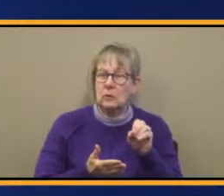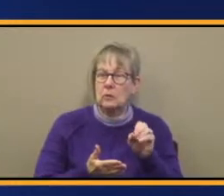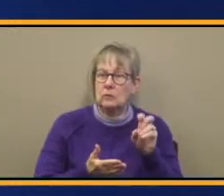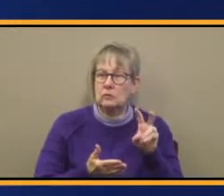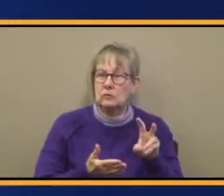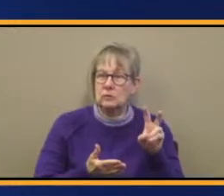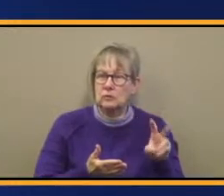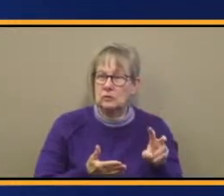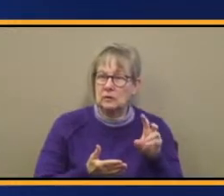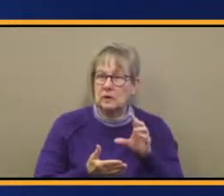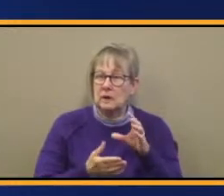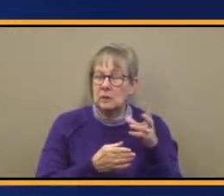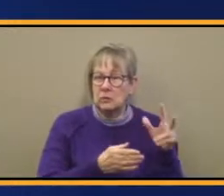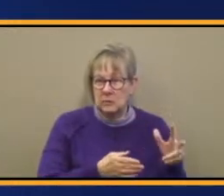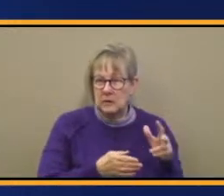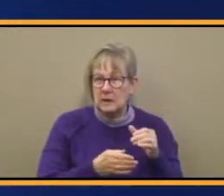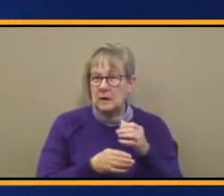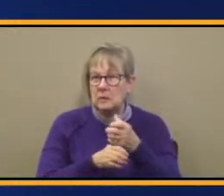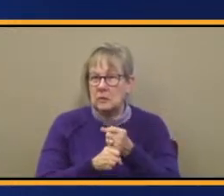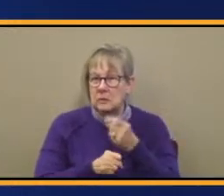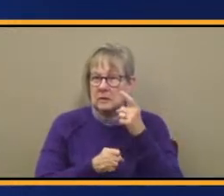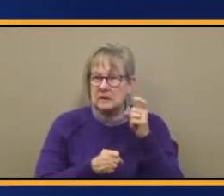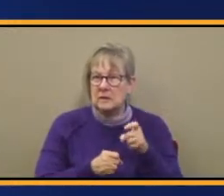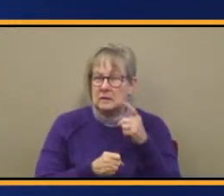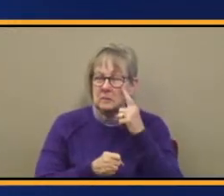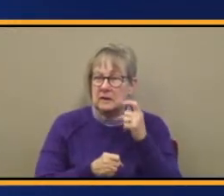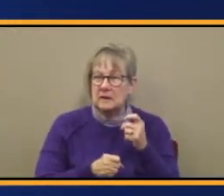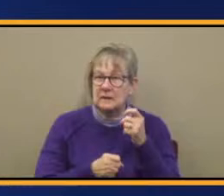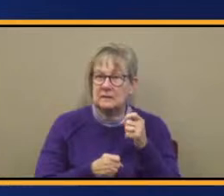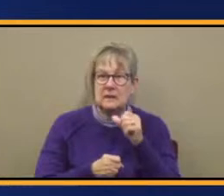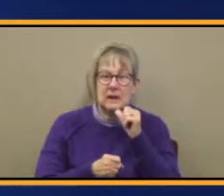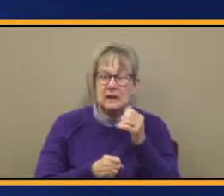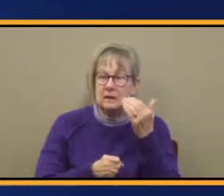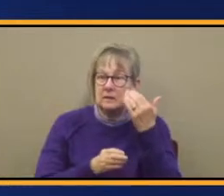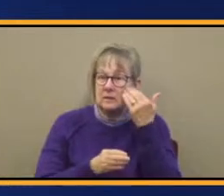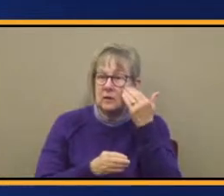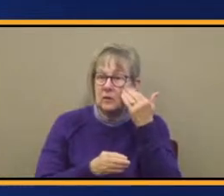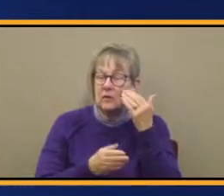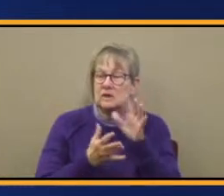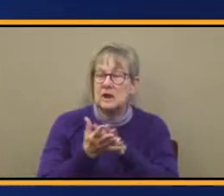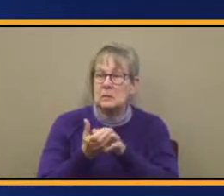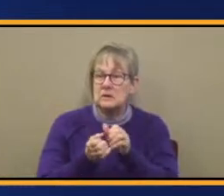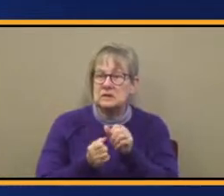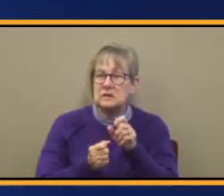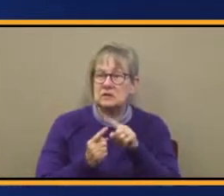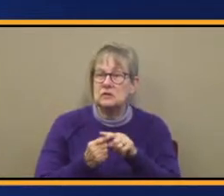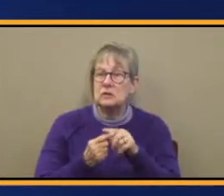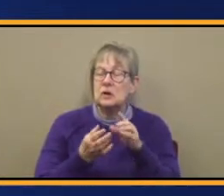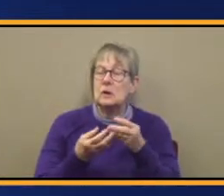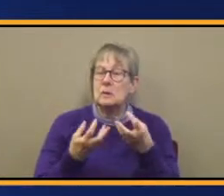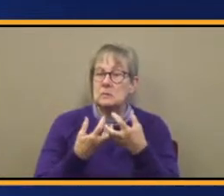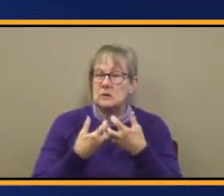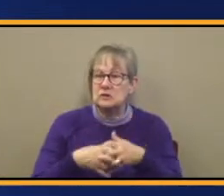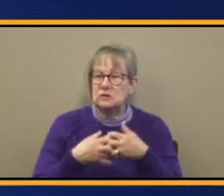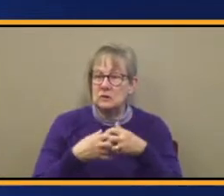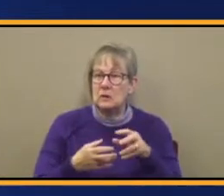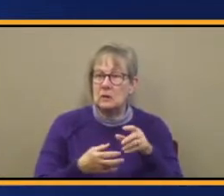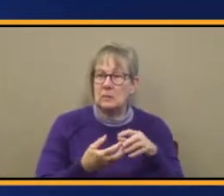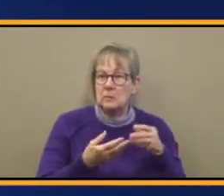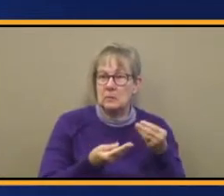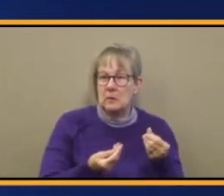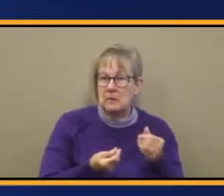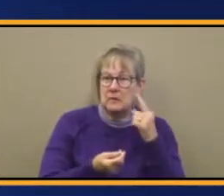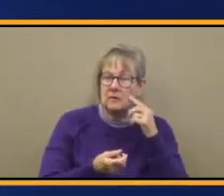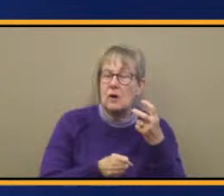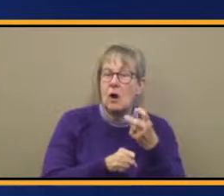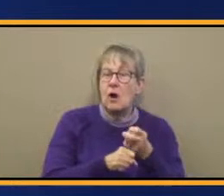252.022.3. A procurement necessary because of unforeseen damage to public machinery, equipment, or other property. This procurement is for hardwood chips